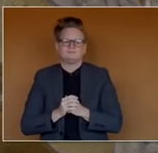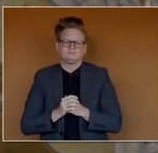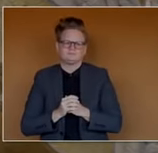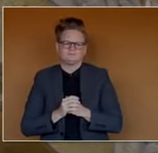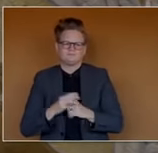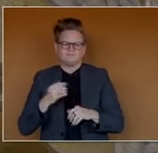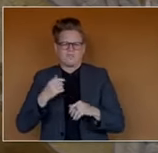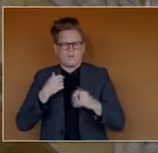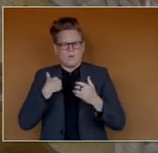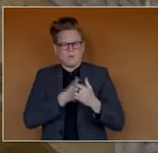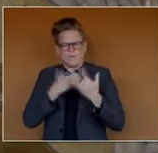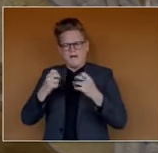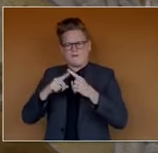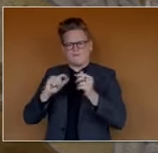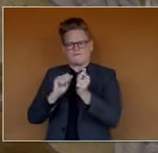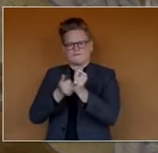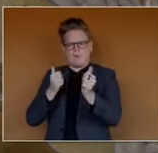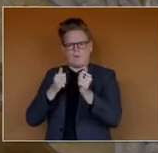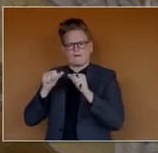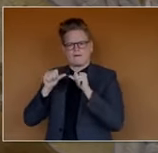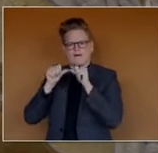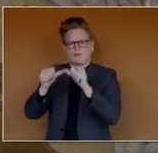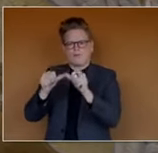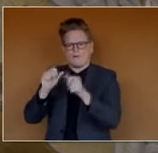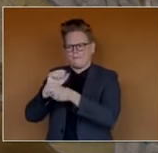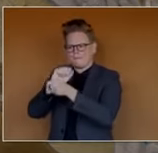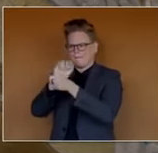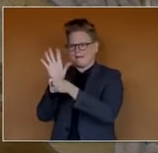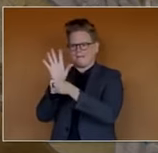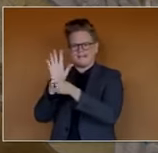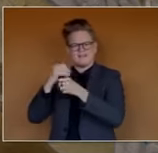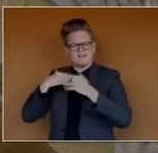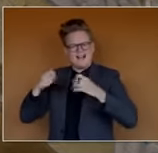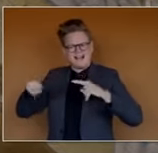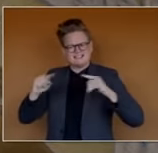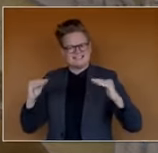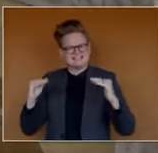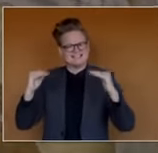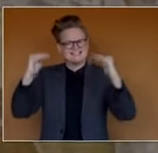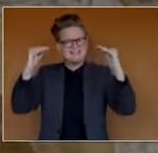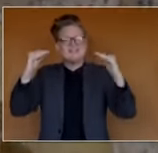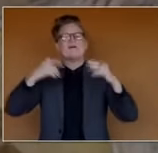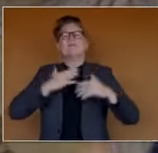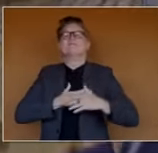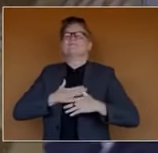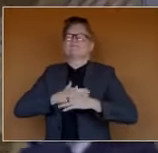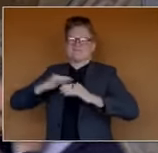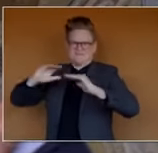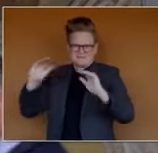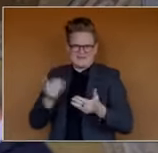that, let me introduce the great governor of the state of California, Gavin Newsom.